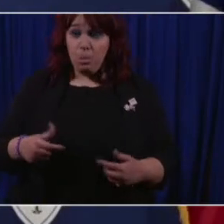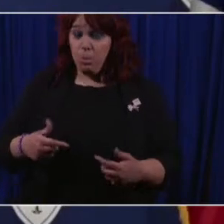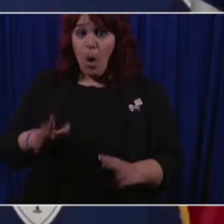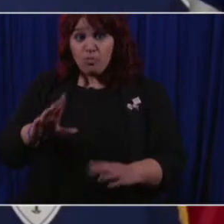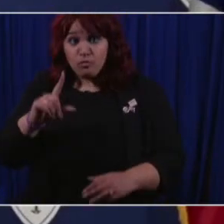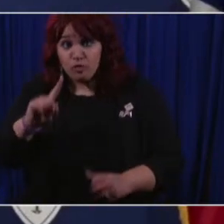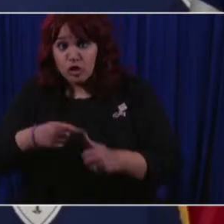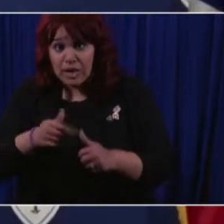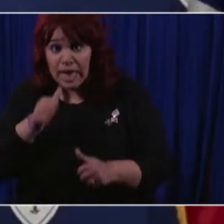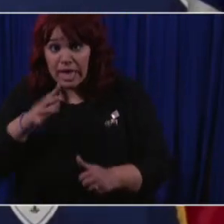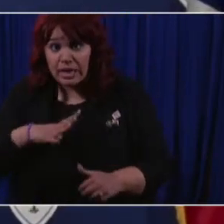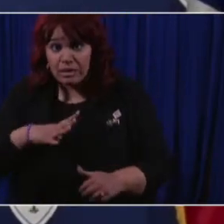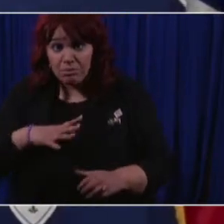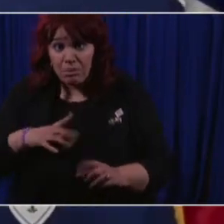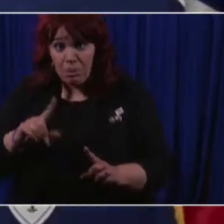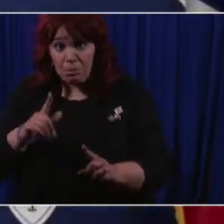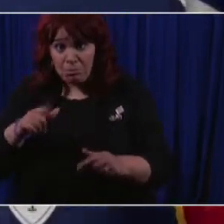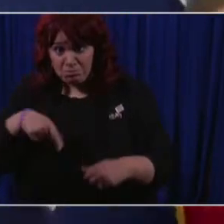you available?